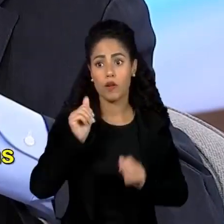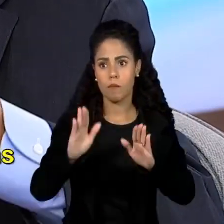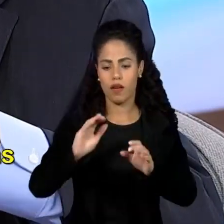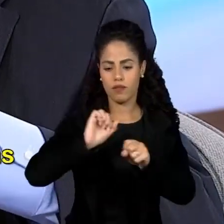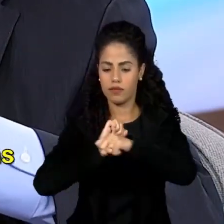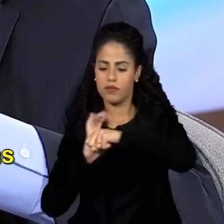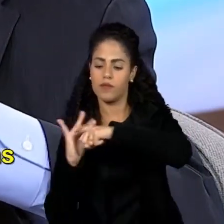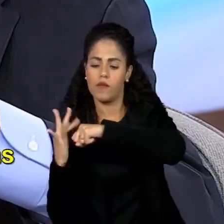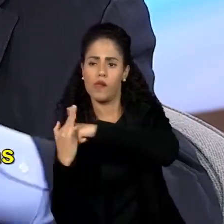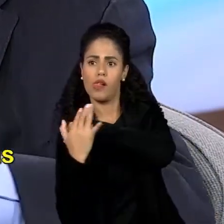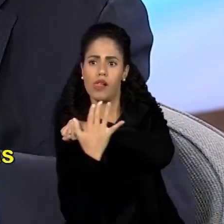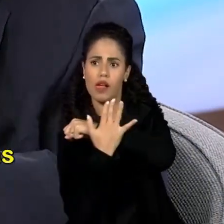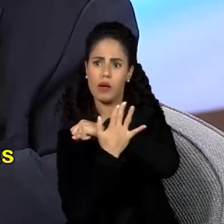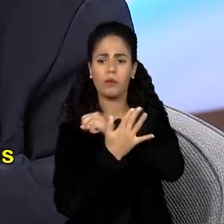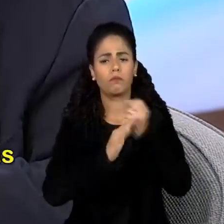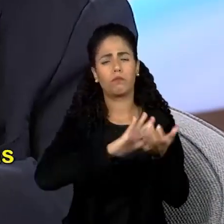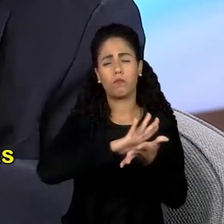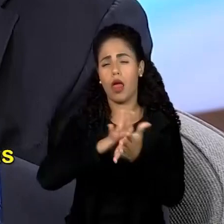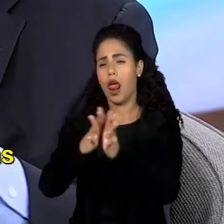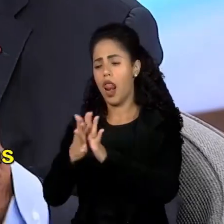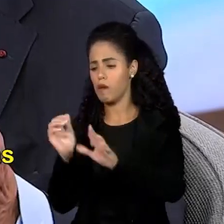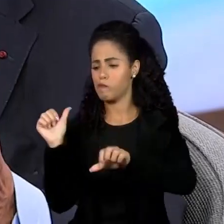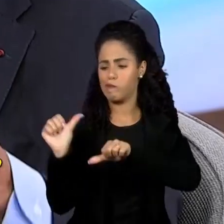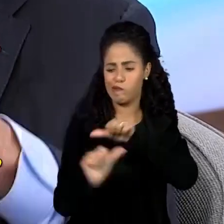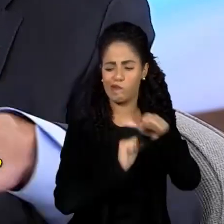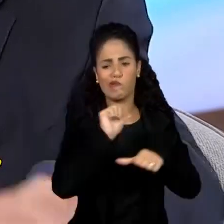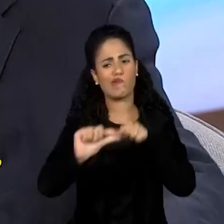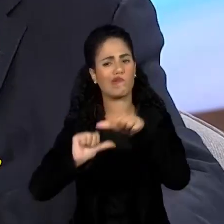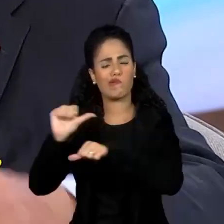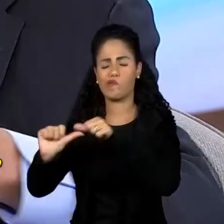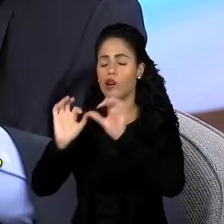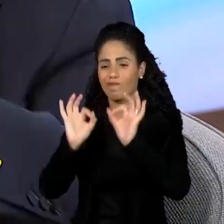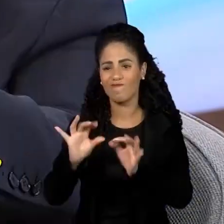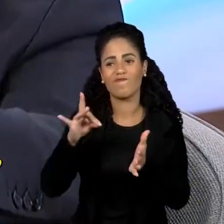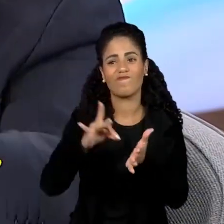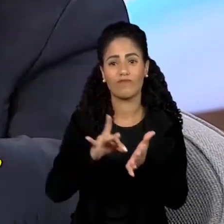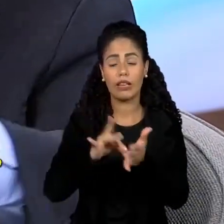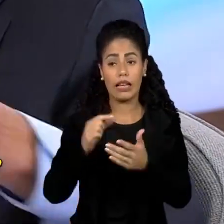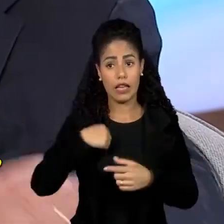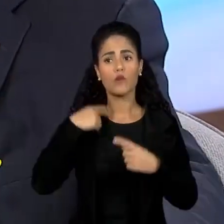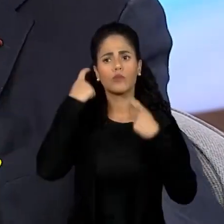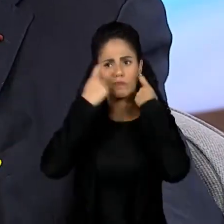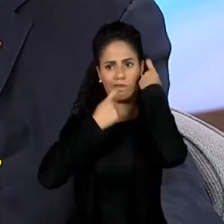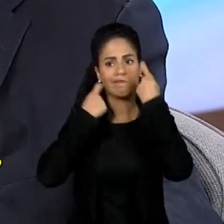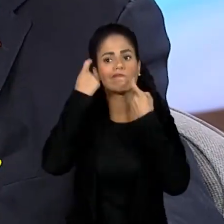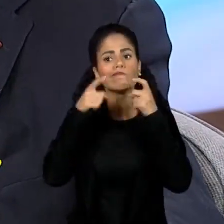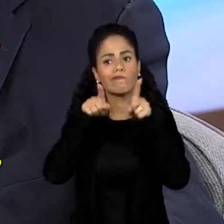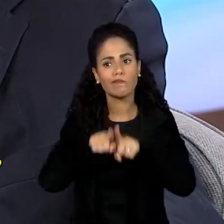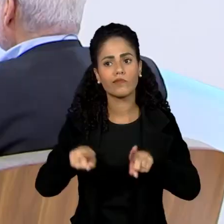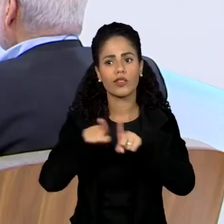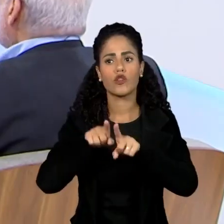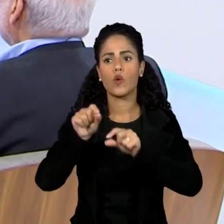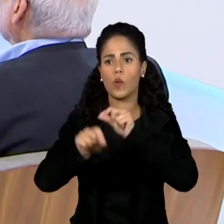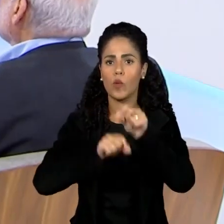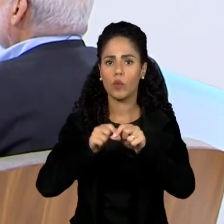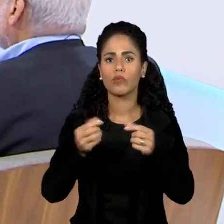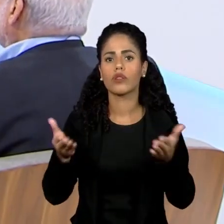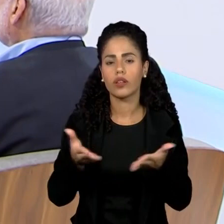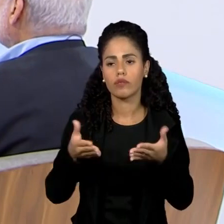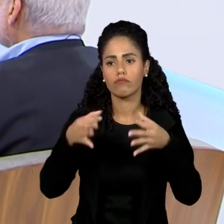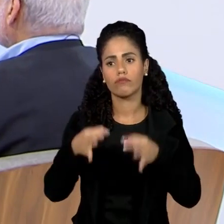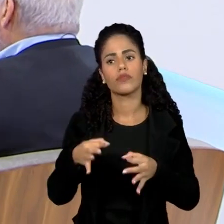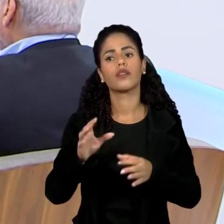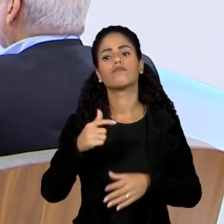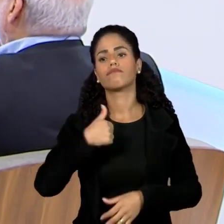The pandemic gave rise to very large shifts in demand that also contributed to the inflation, but it's not